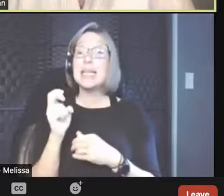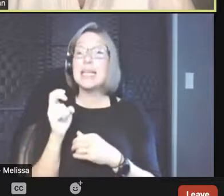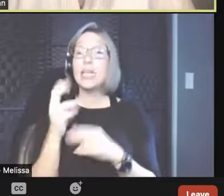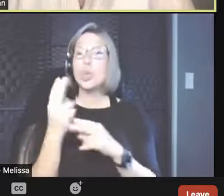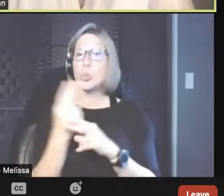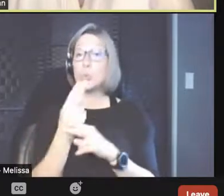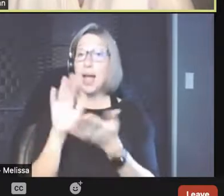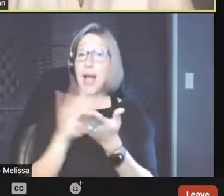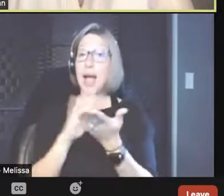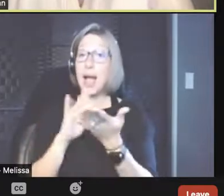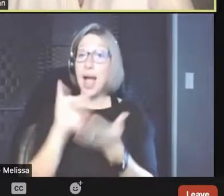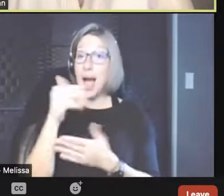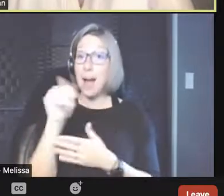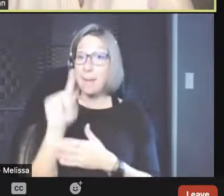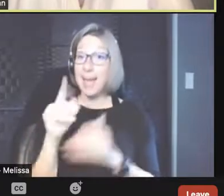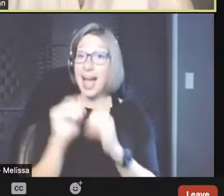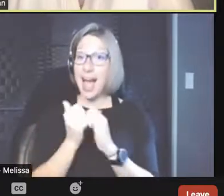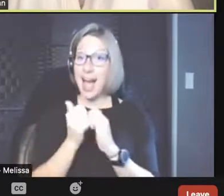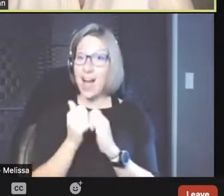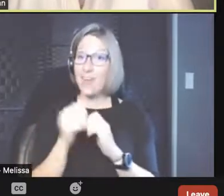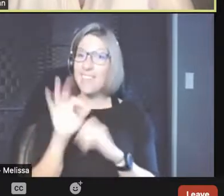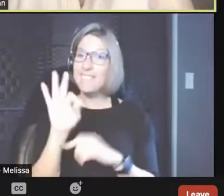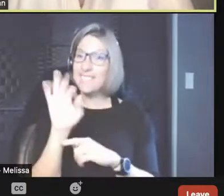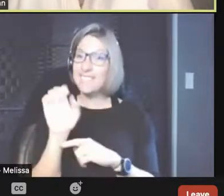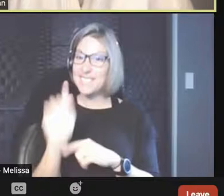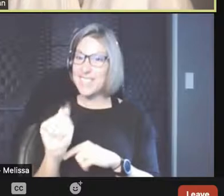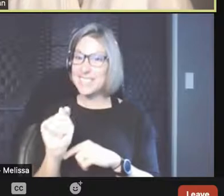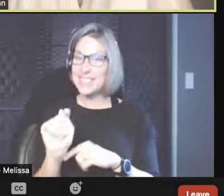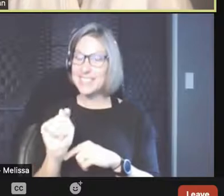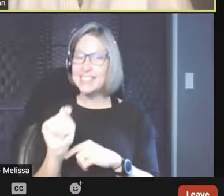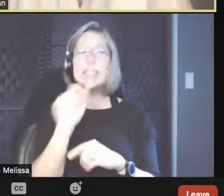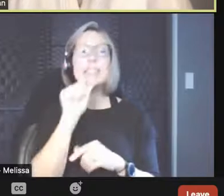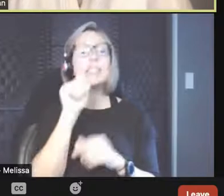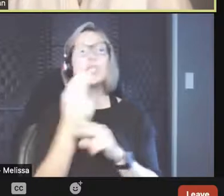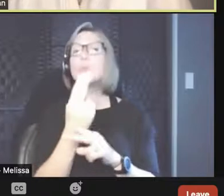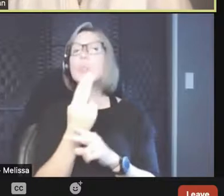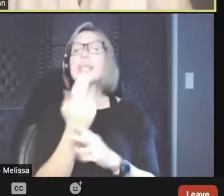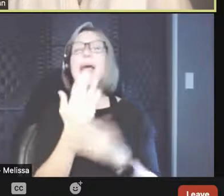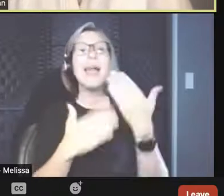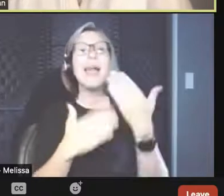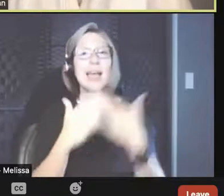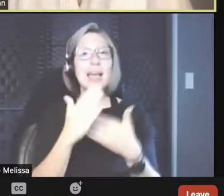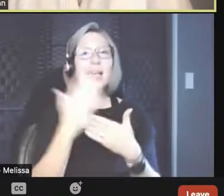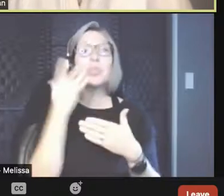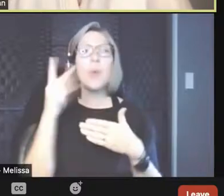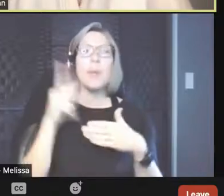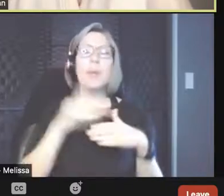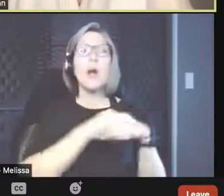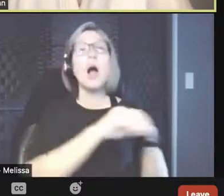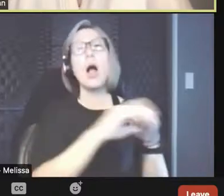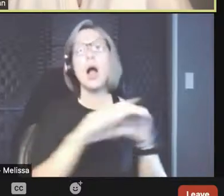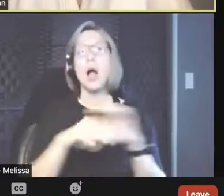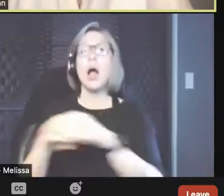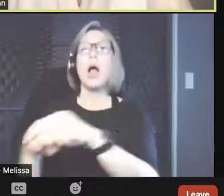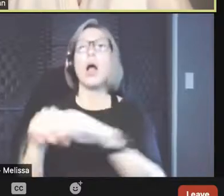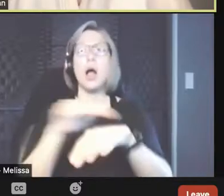using his feet. And the reason that he doesn't use his hands is that people have been tugging on his hands for a long